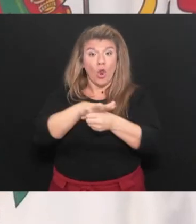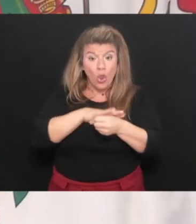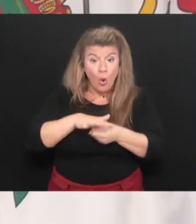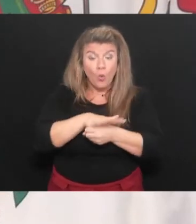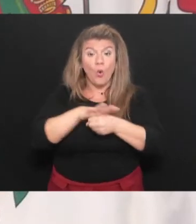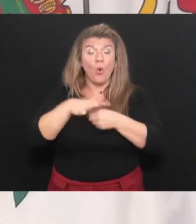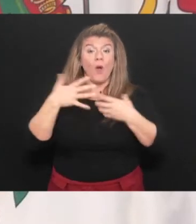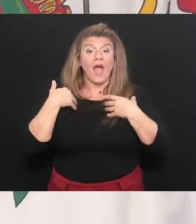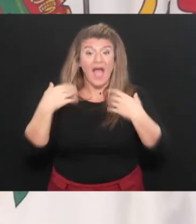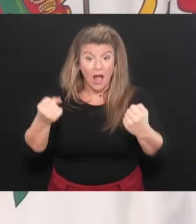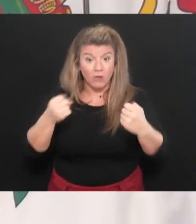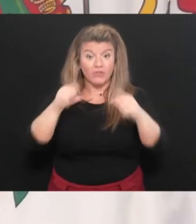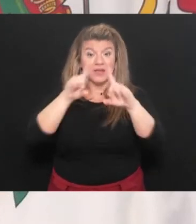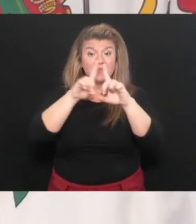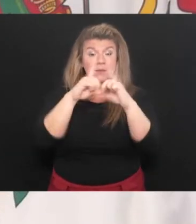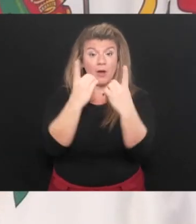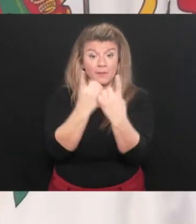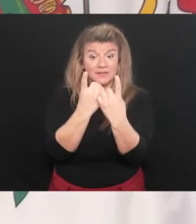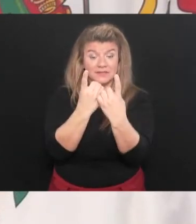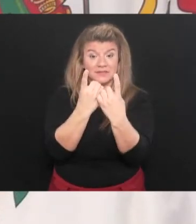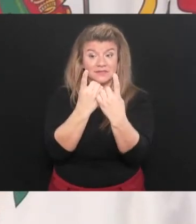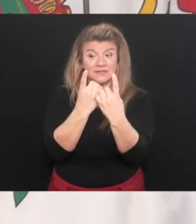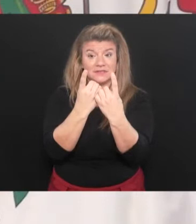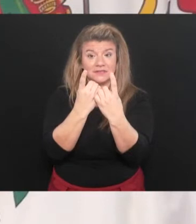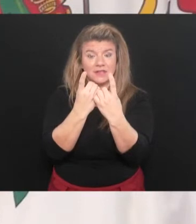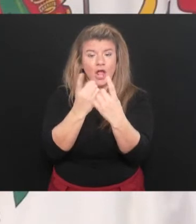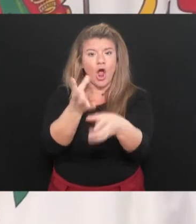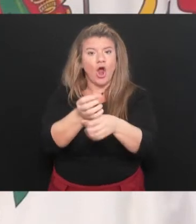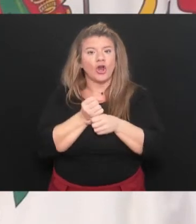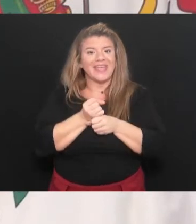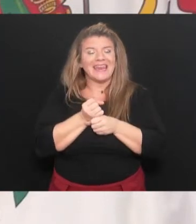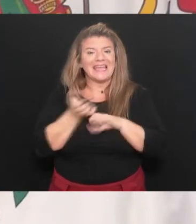local health departments receiving death threats